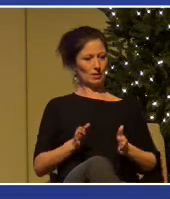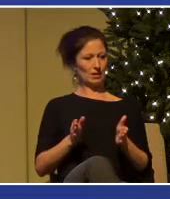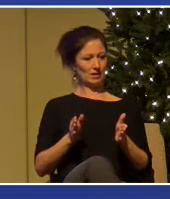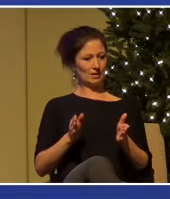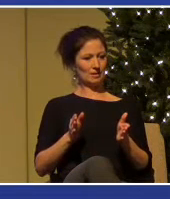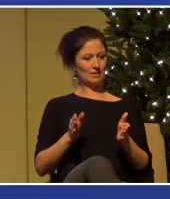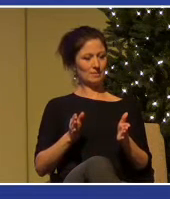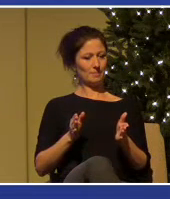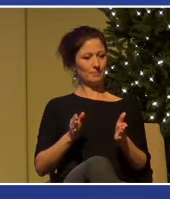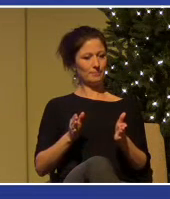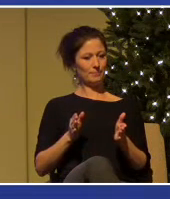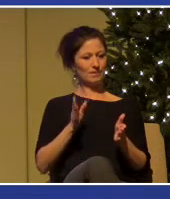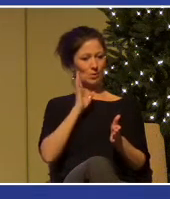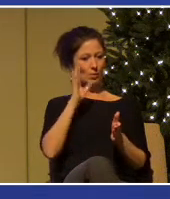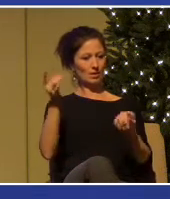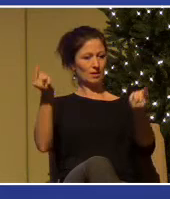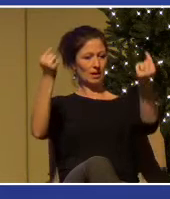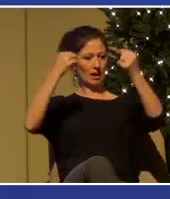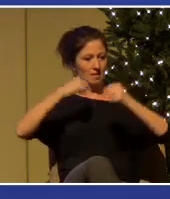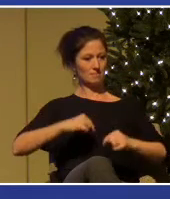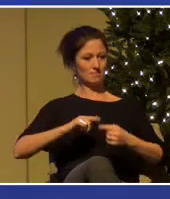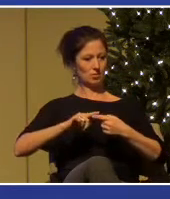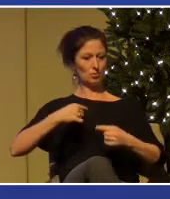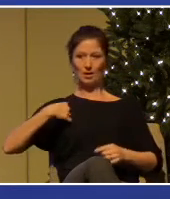who comes to us.